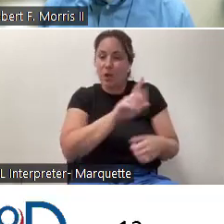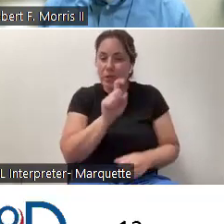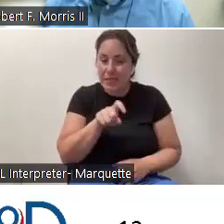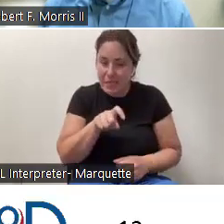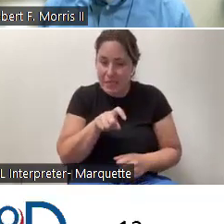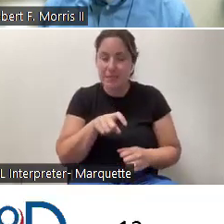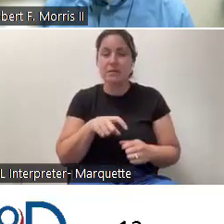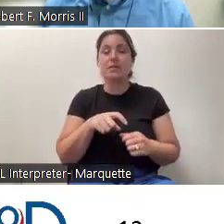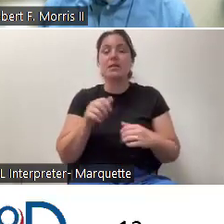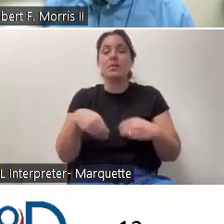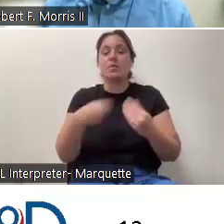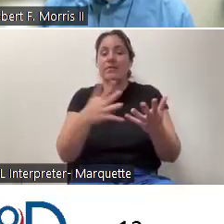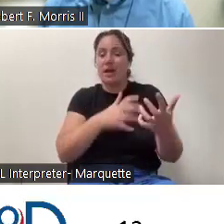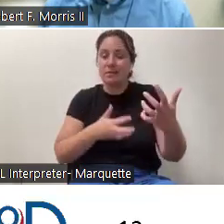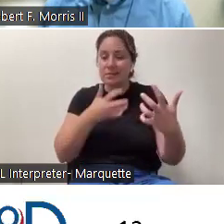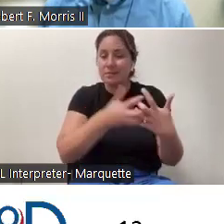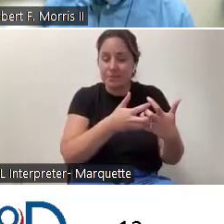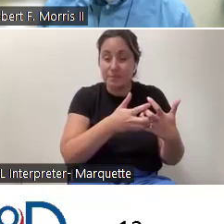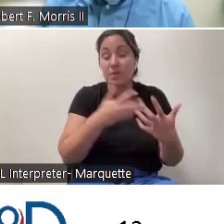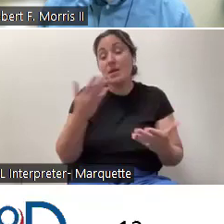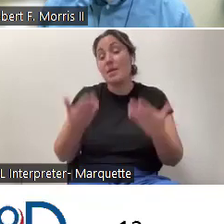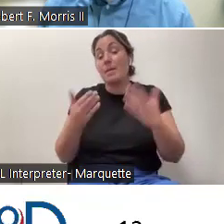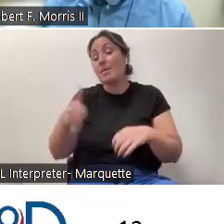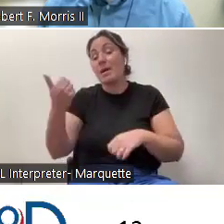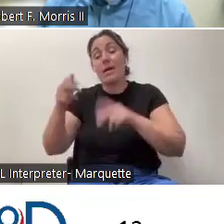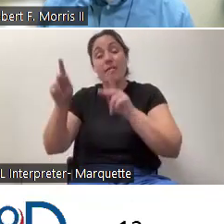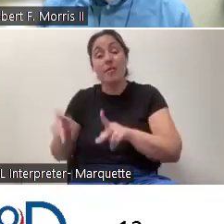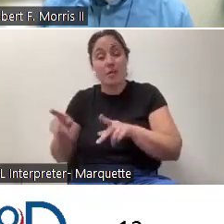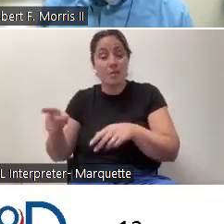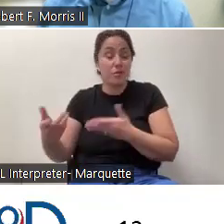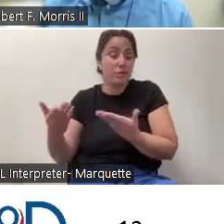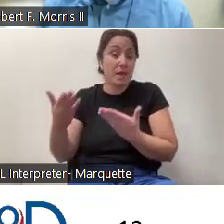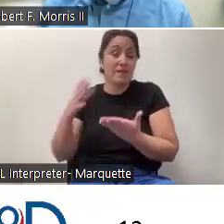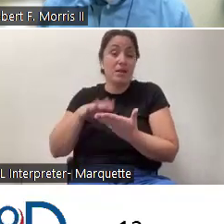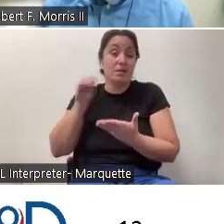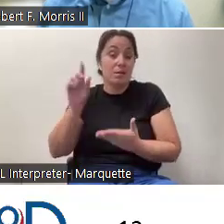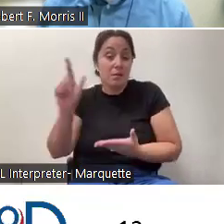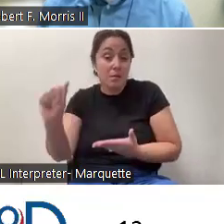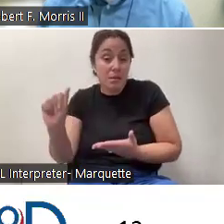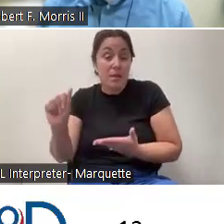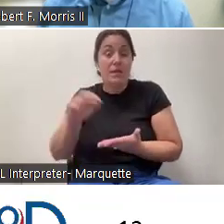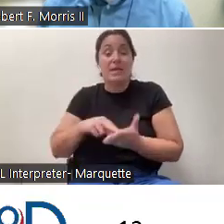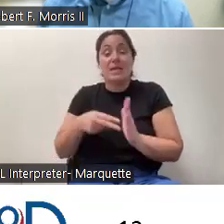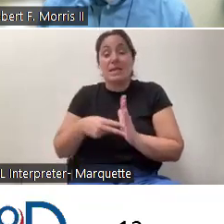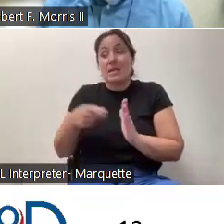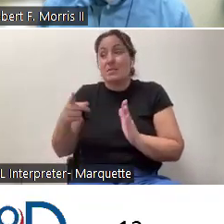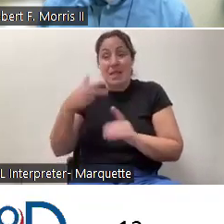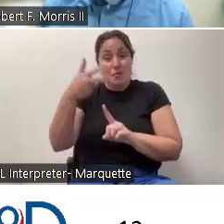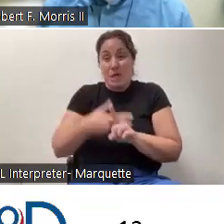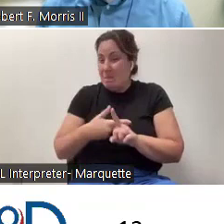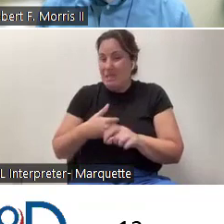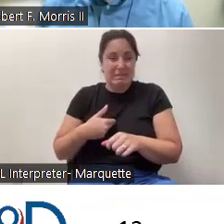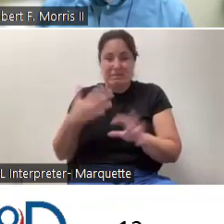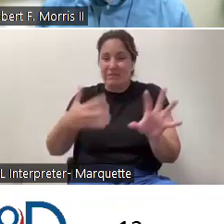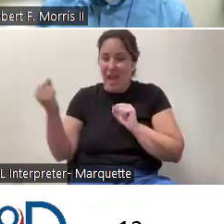provide, accommodations to those plans. So maybe somebody might have a learning disability where they need 6 months to complete this program as